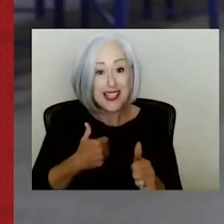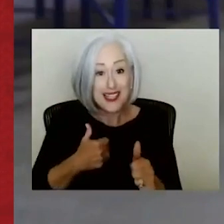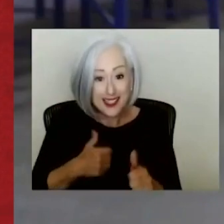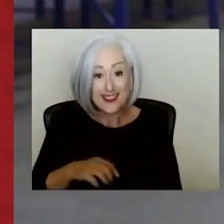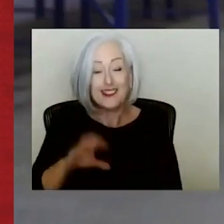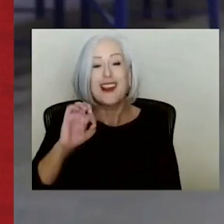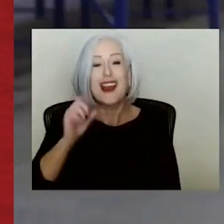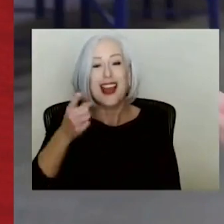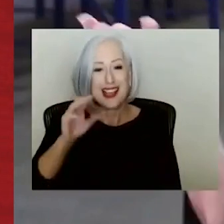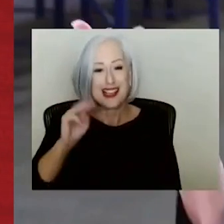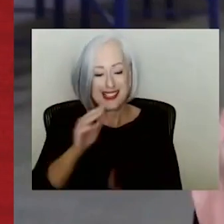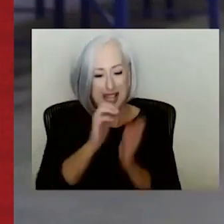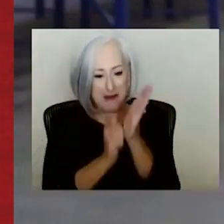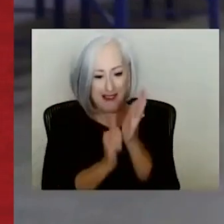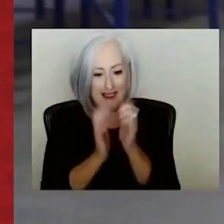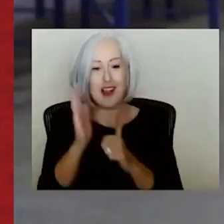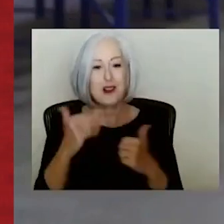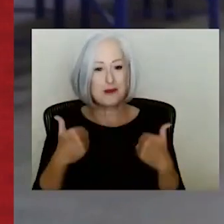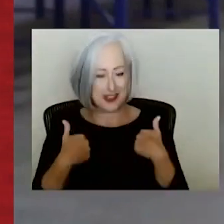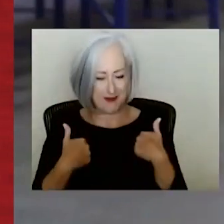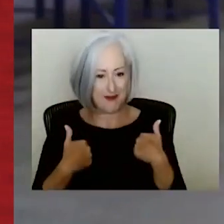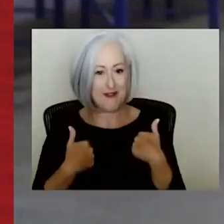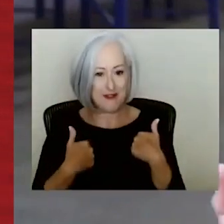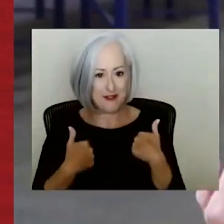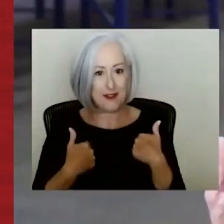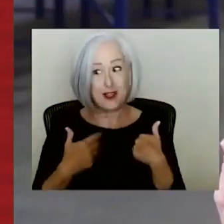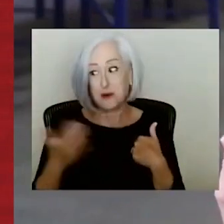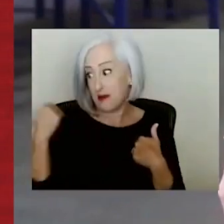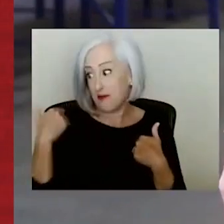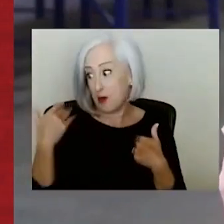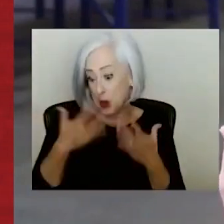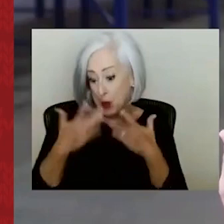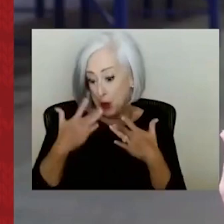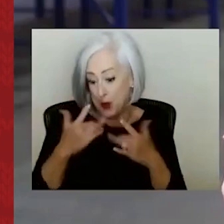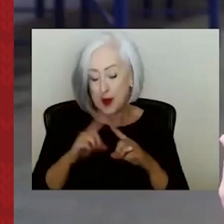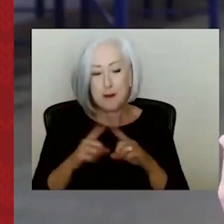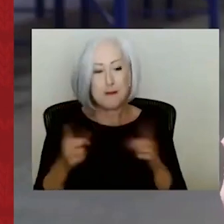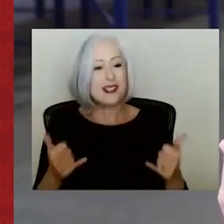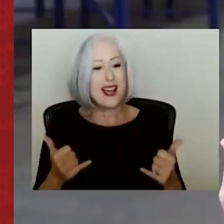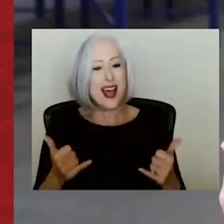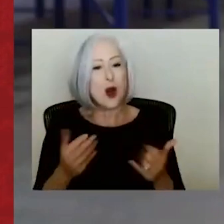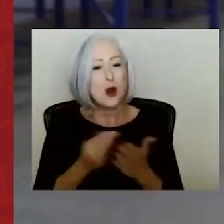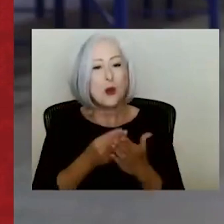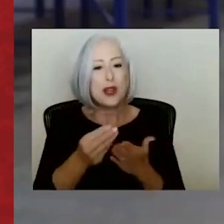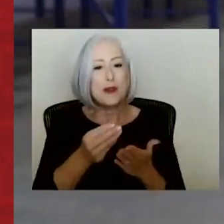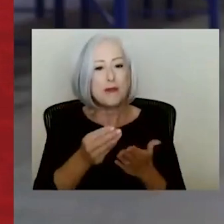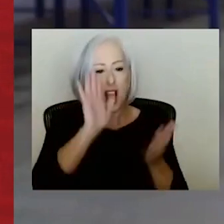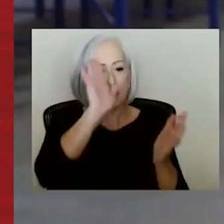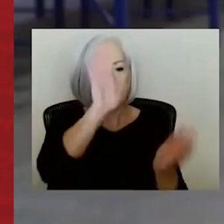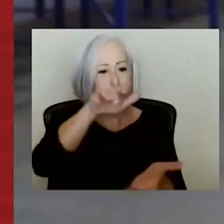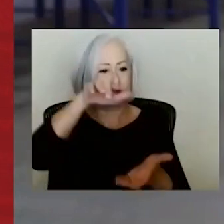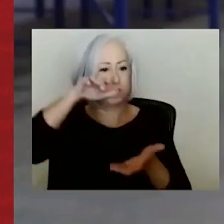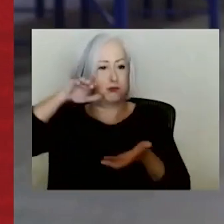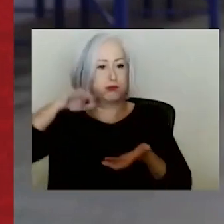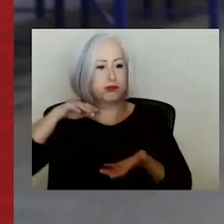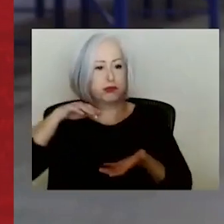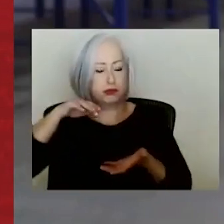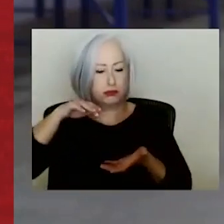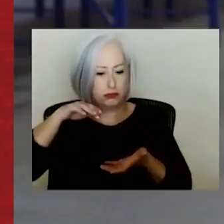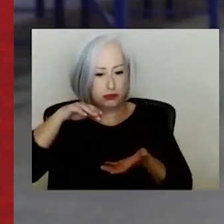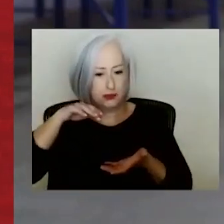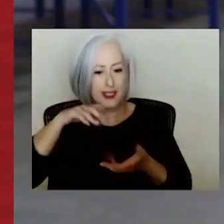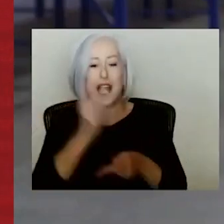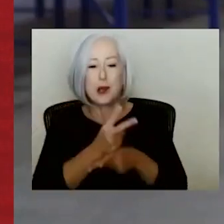shortage. And so we've been able to buy in bulk. We've been able to keep these things at the warehouse. And, you know, all of